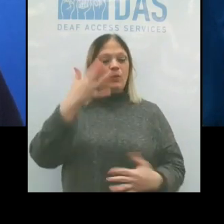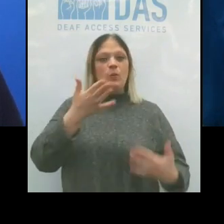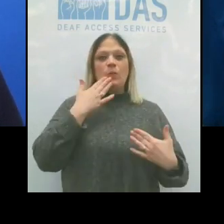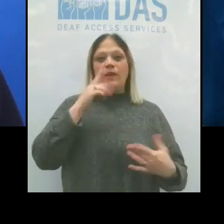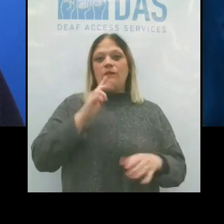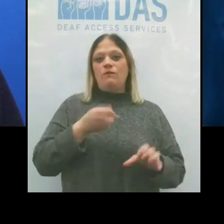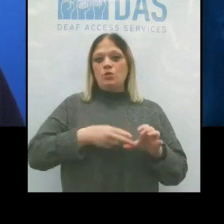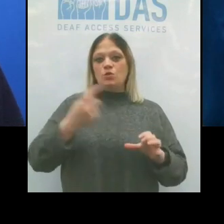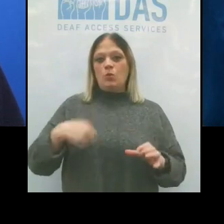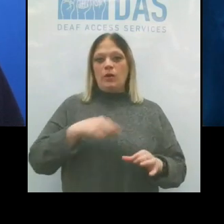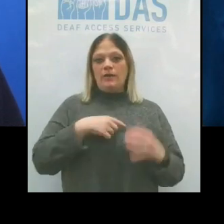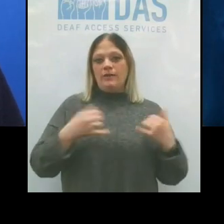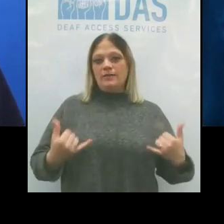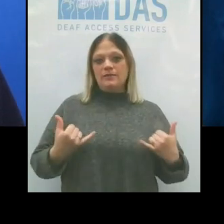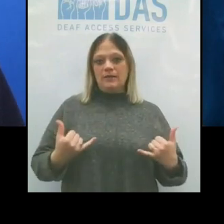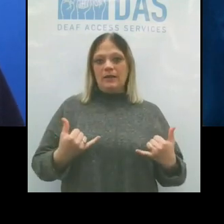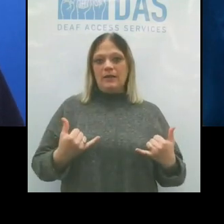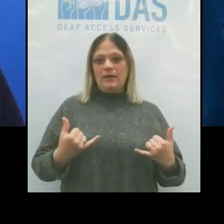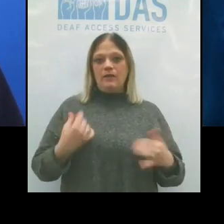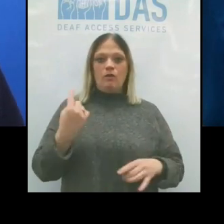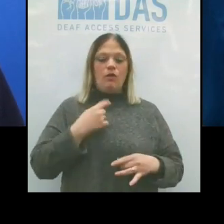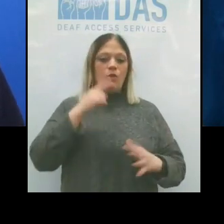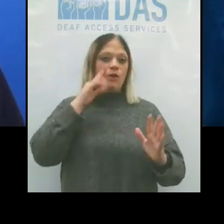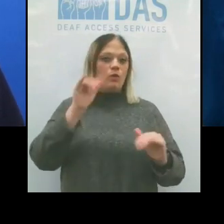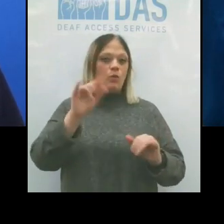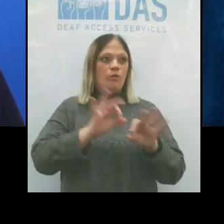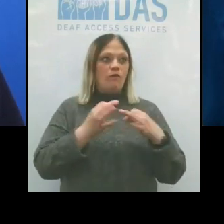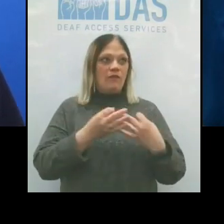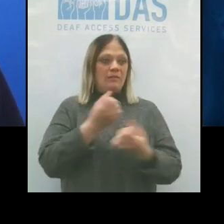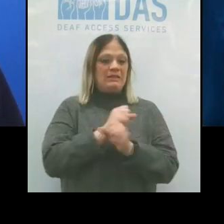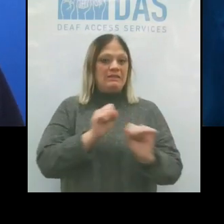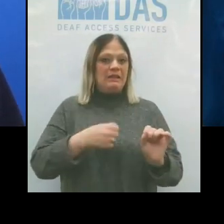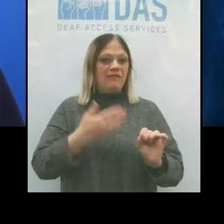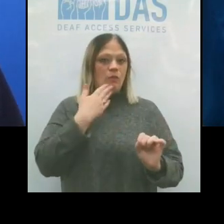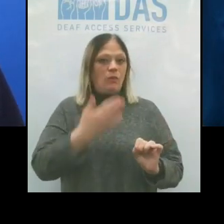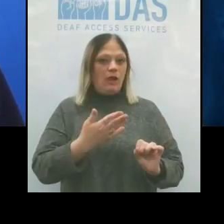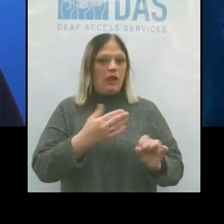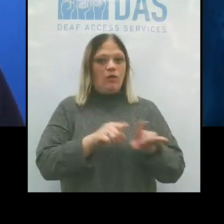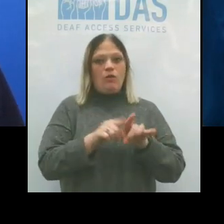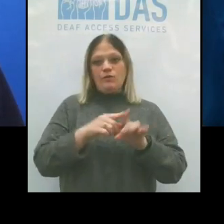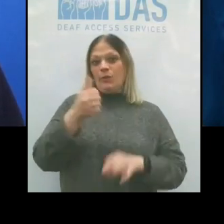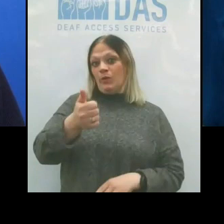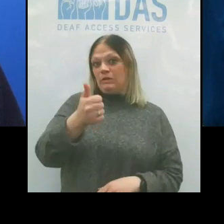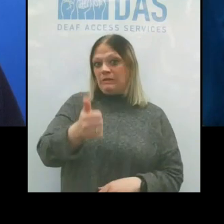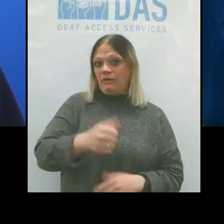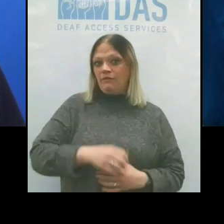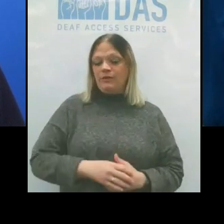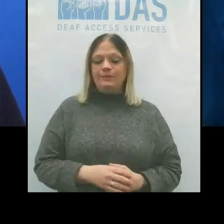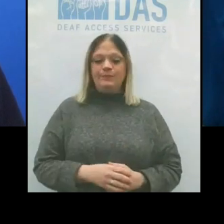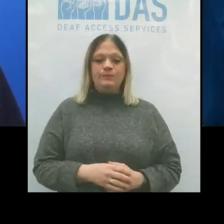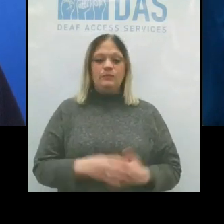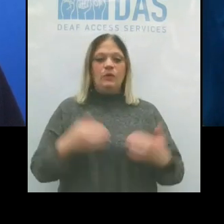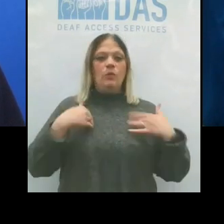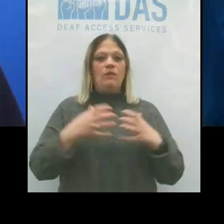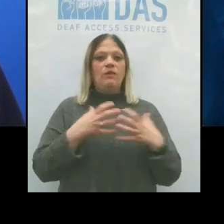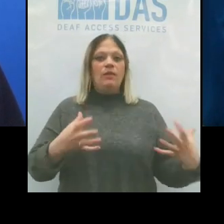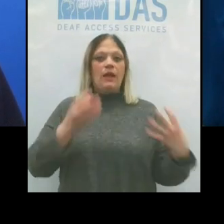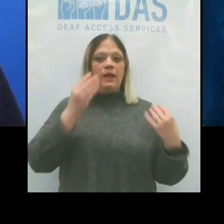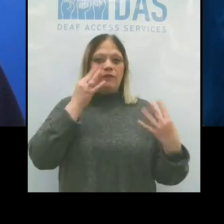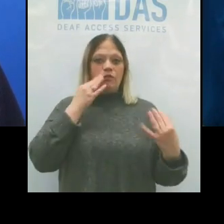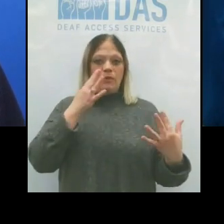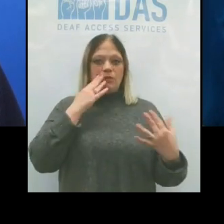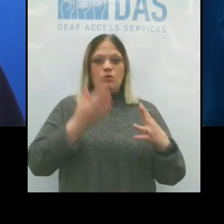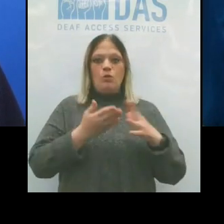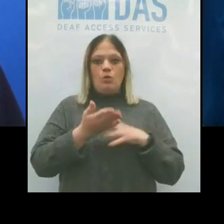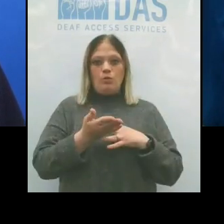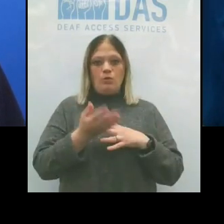joining us here today. And as always, I hope your families are safe and well as yourself. We have a lot of information to go through